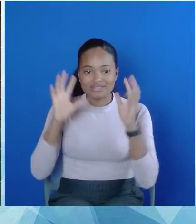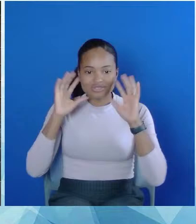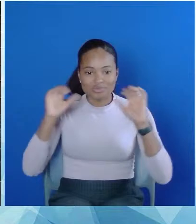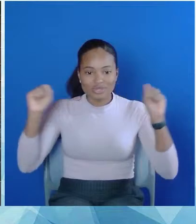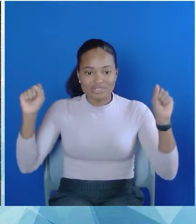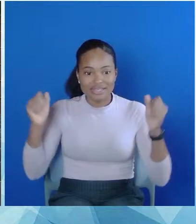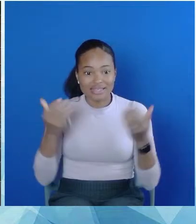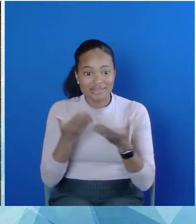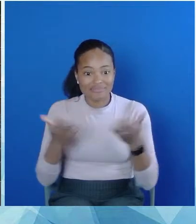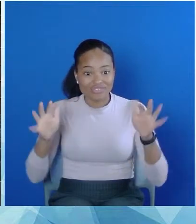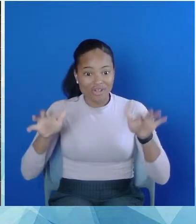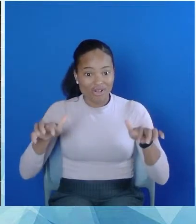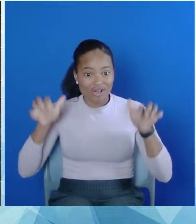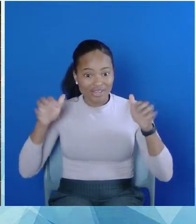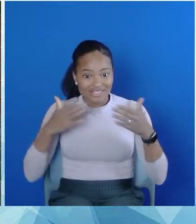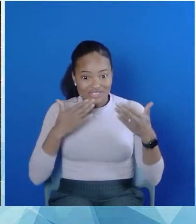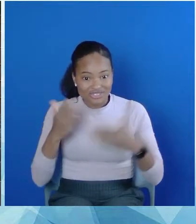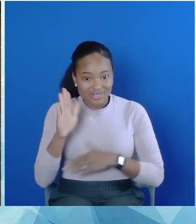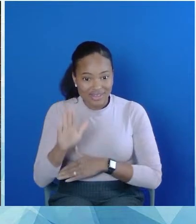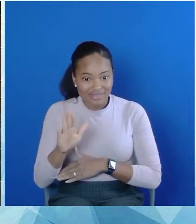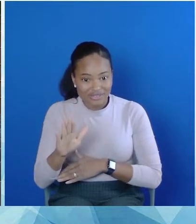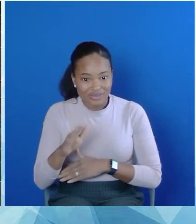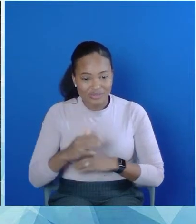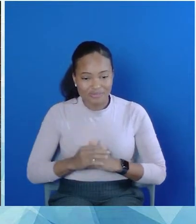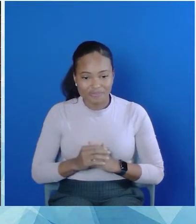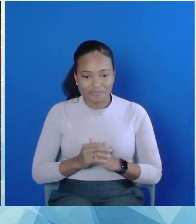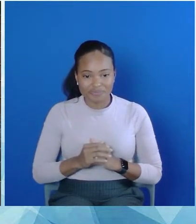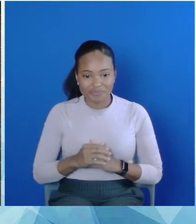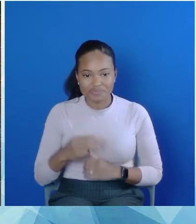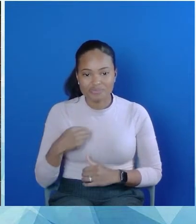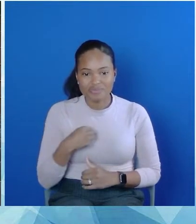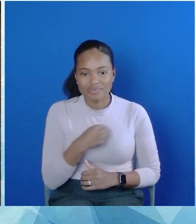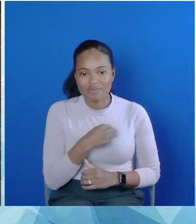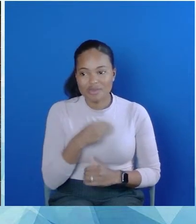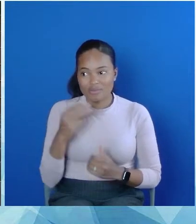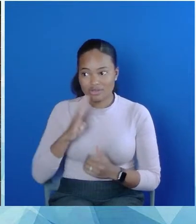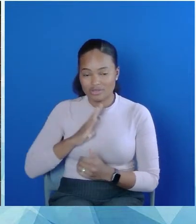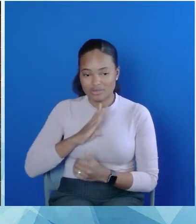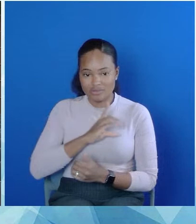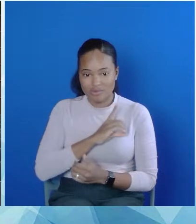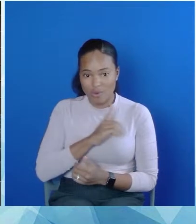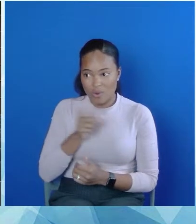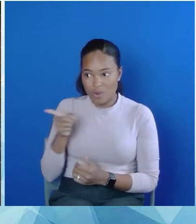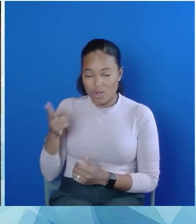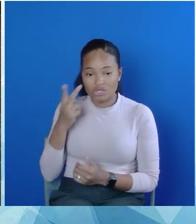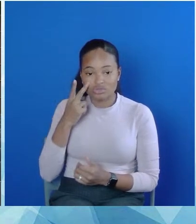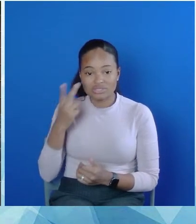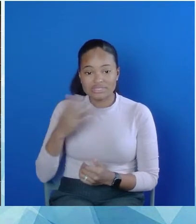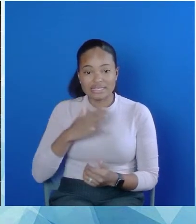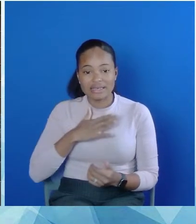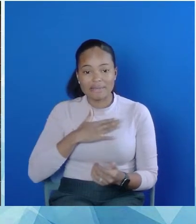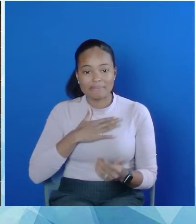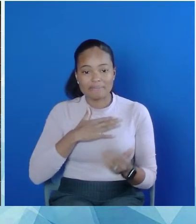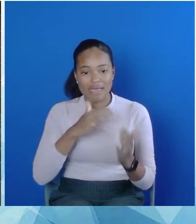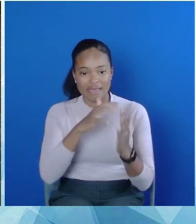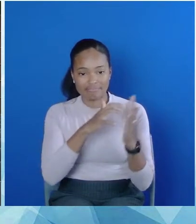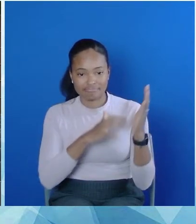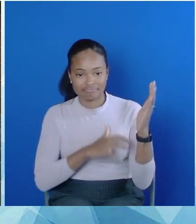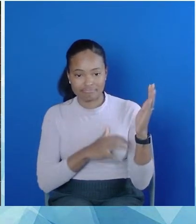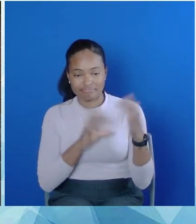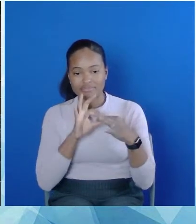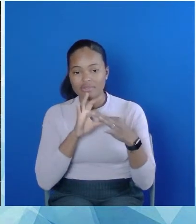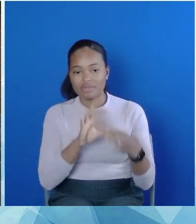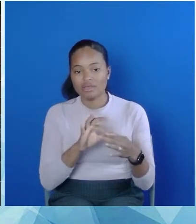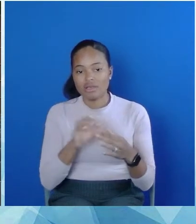audience. So, members of the board, you have before you my abstract on the legislative